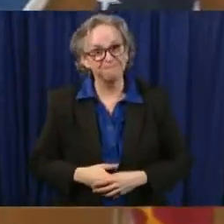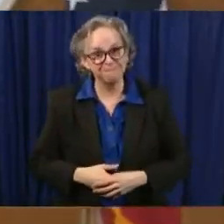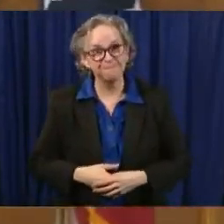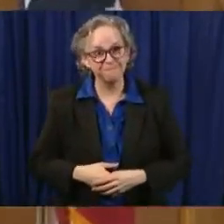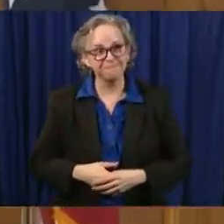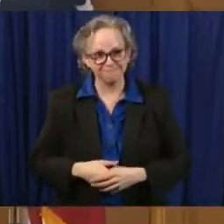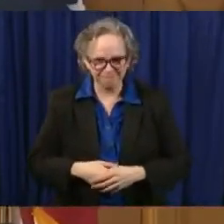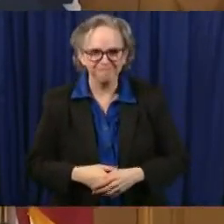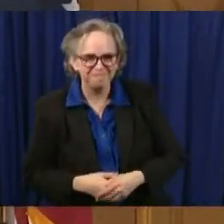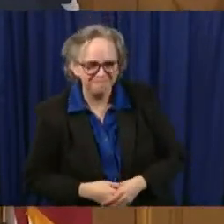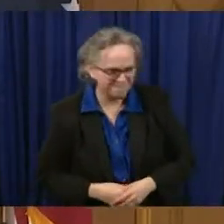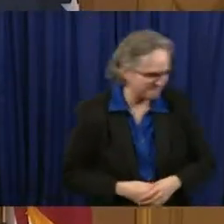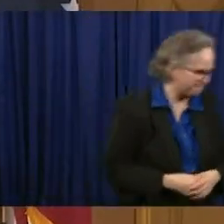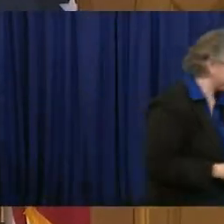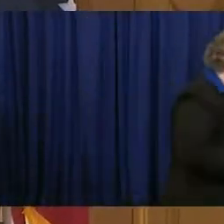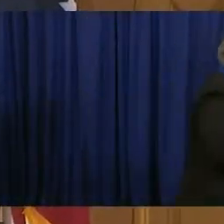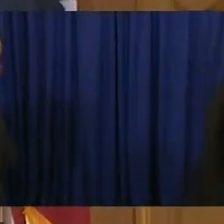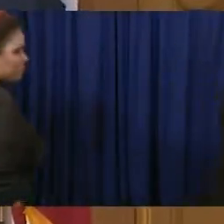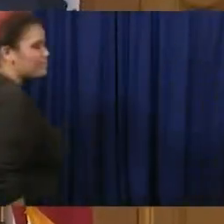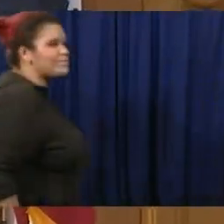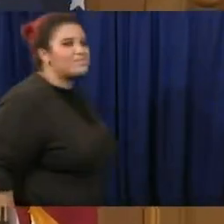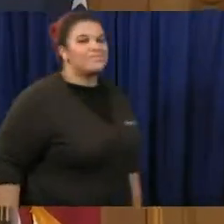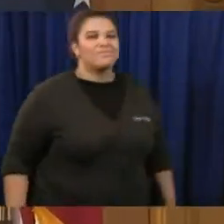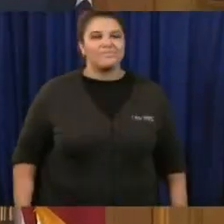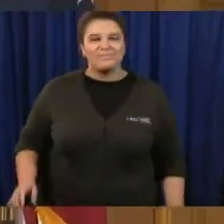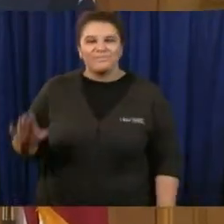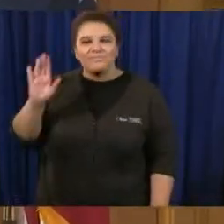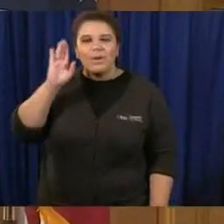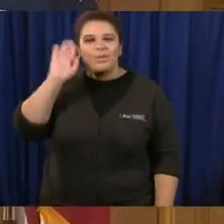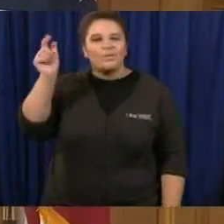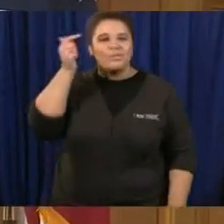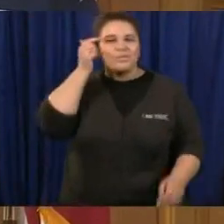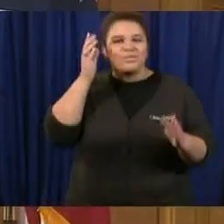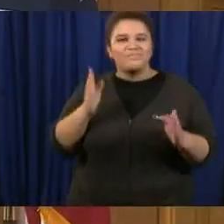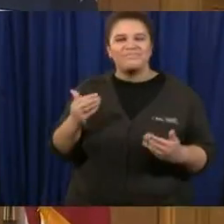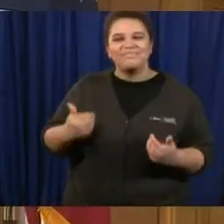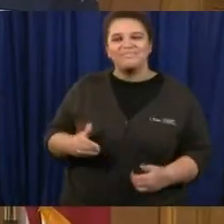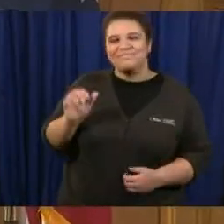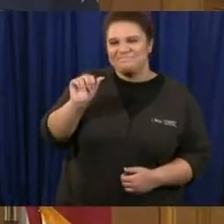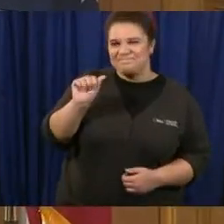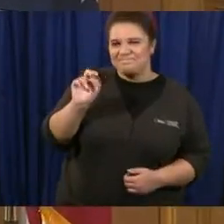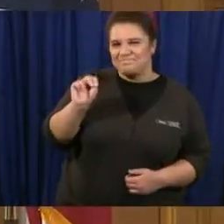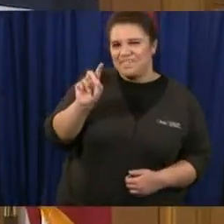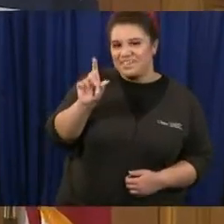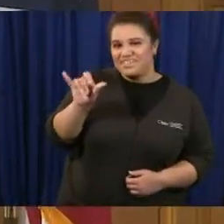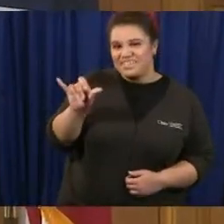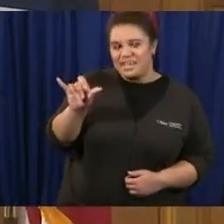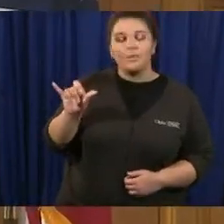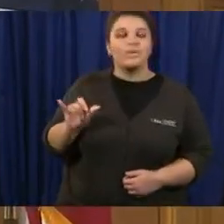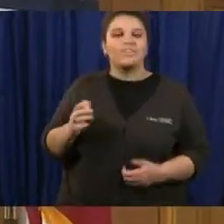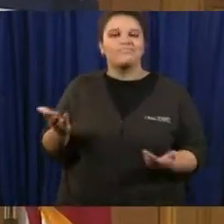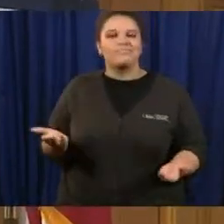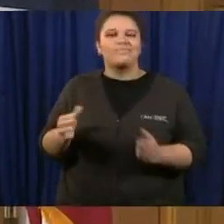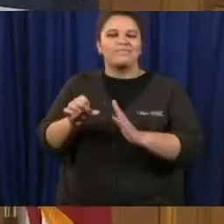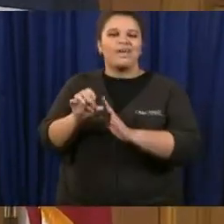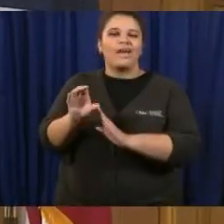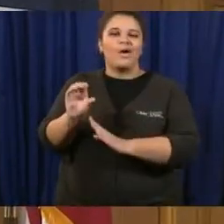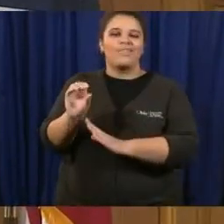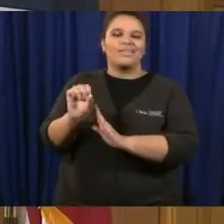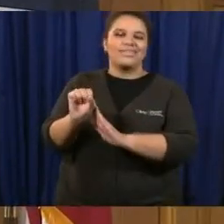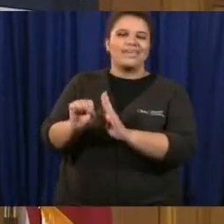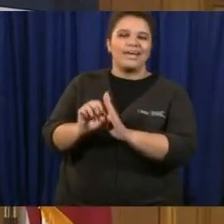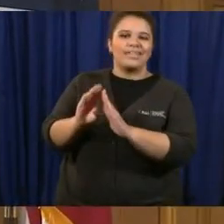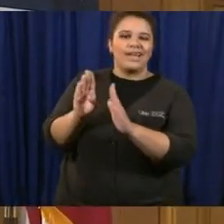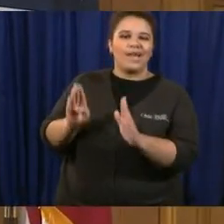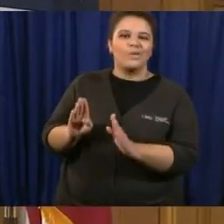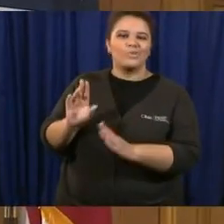Hi, Governor. Andy Chow with Ohio Public Radio and Television, State House News Bureau. Hi, how are you? Just kind of piggybacking off of what Jim and Ben